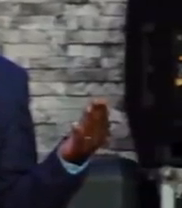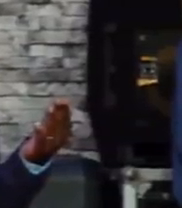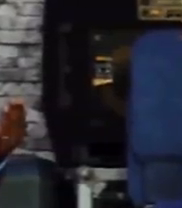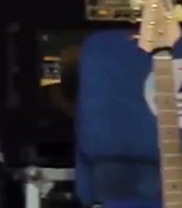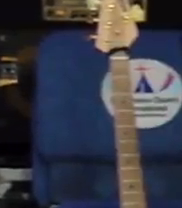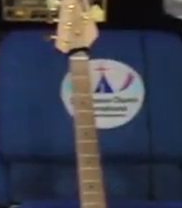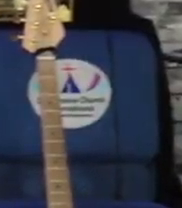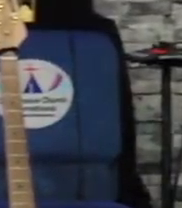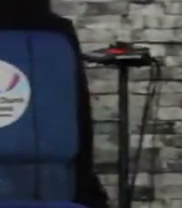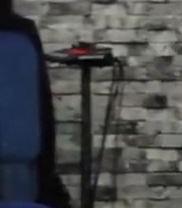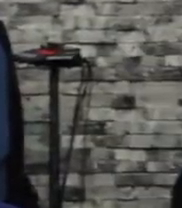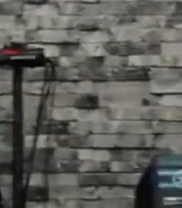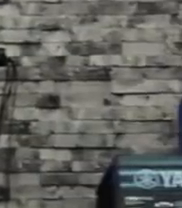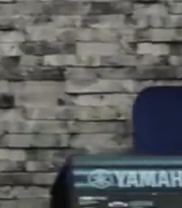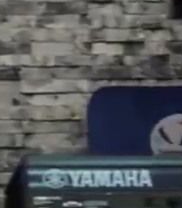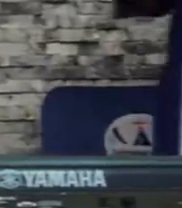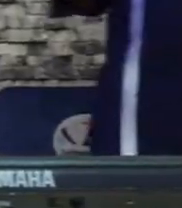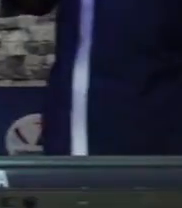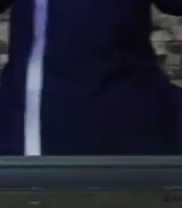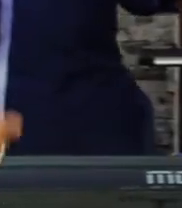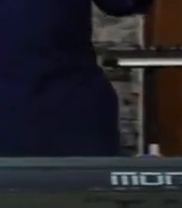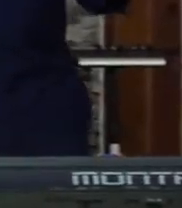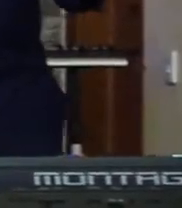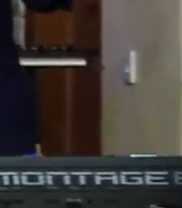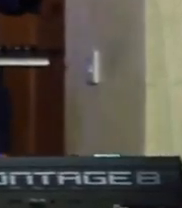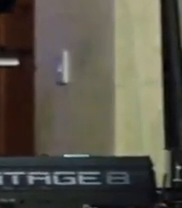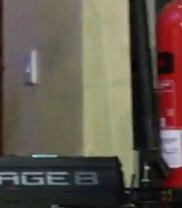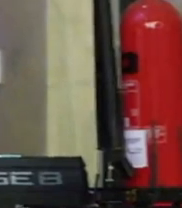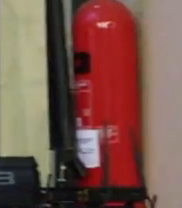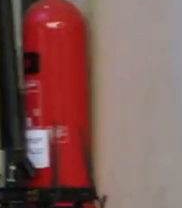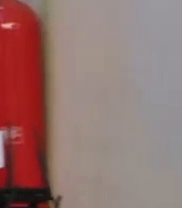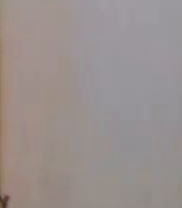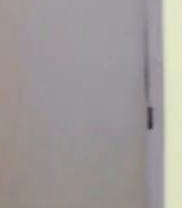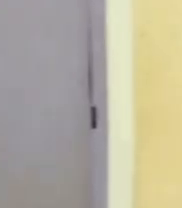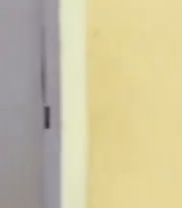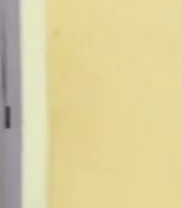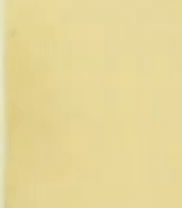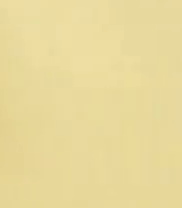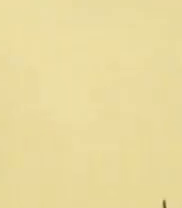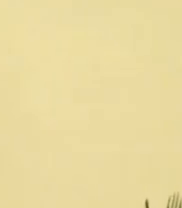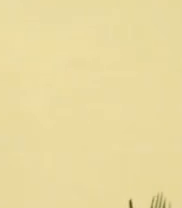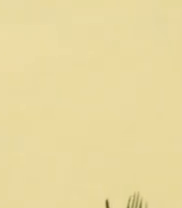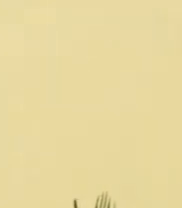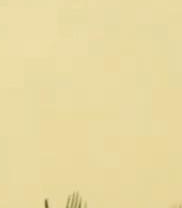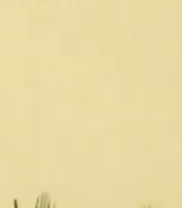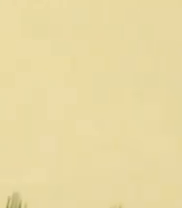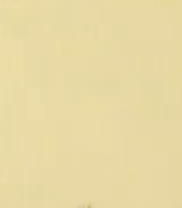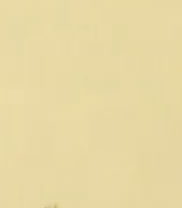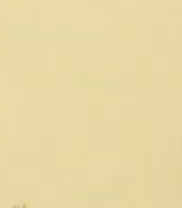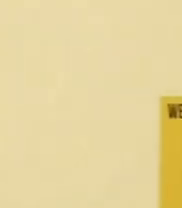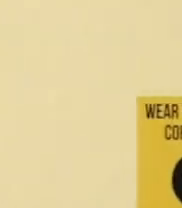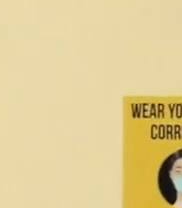leave possessors. We will leave people that are richly blessed in every area of our